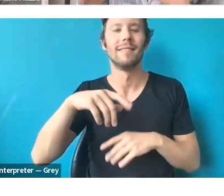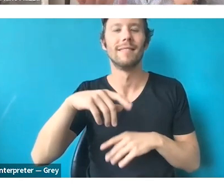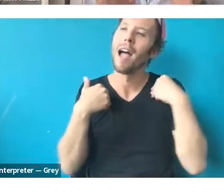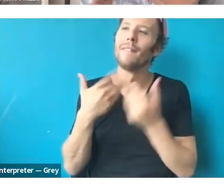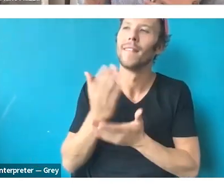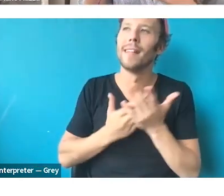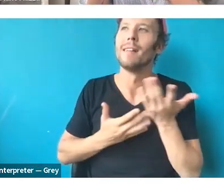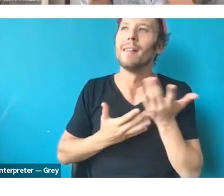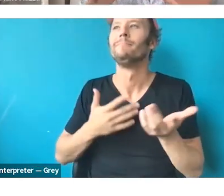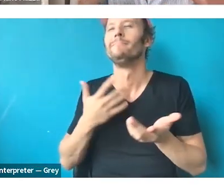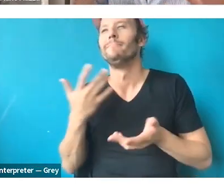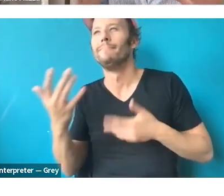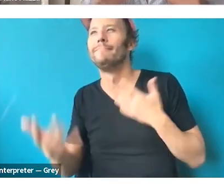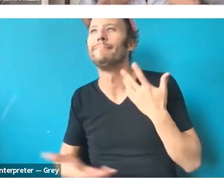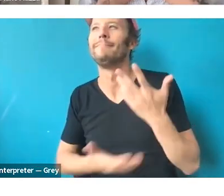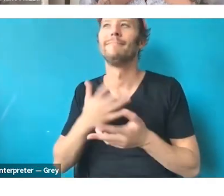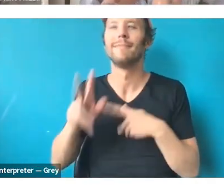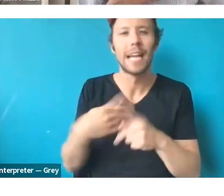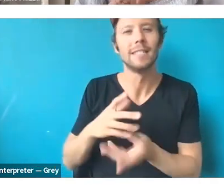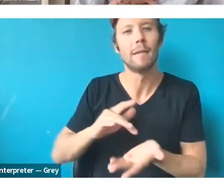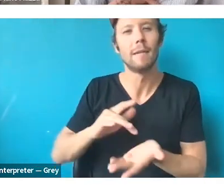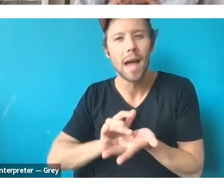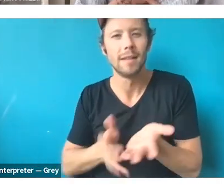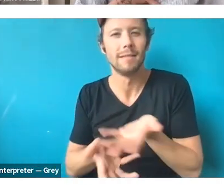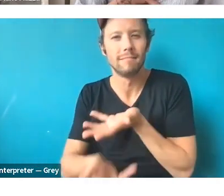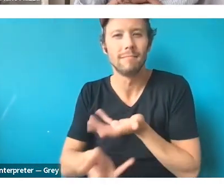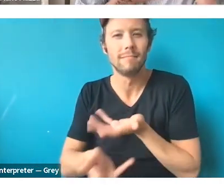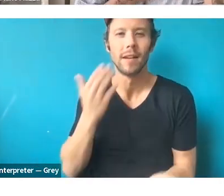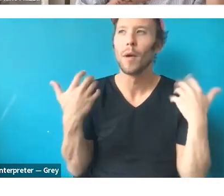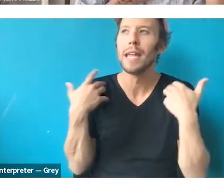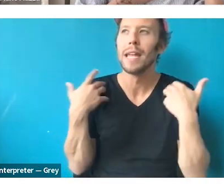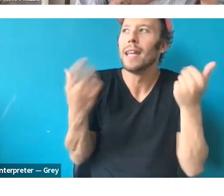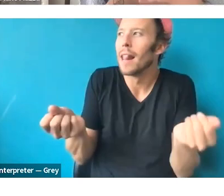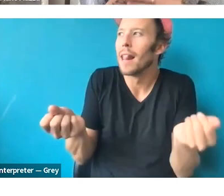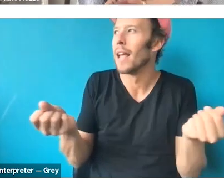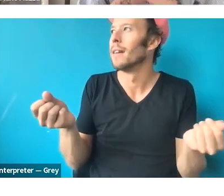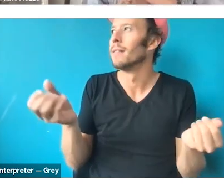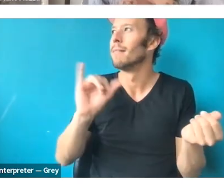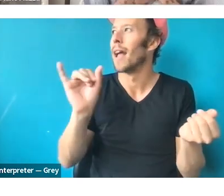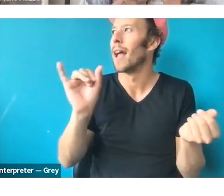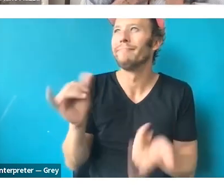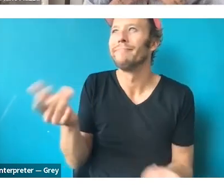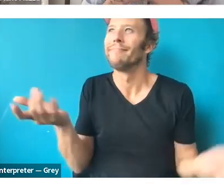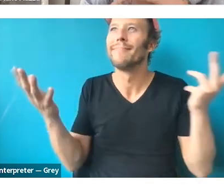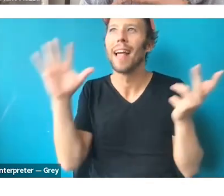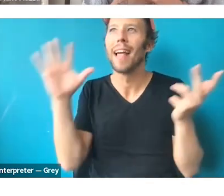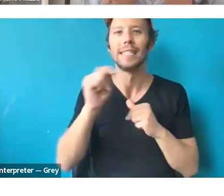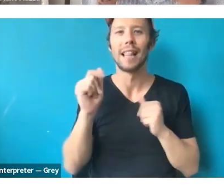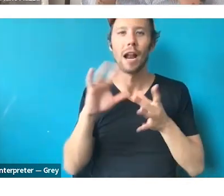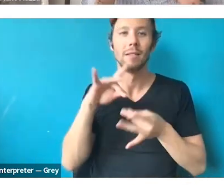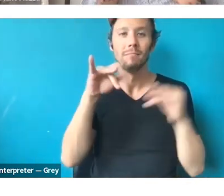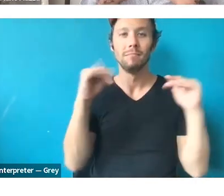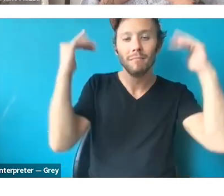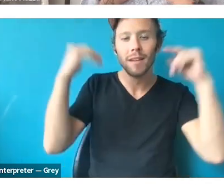are medicinal properties for working with plants or healing, at least like from a woo spiritual lens on my own part,